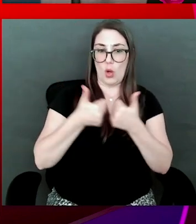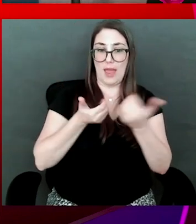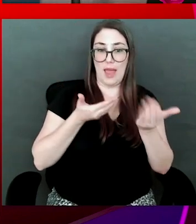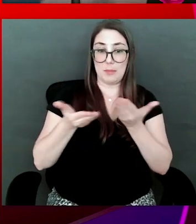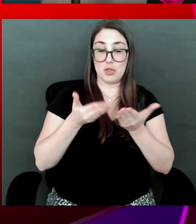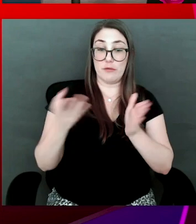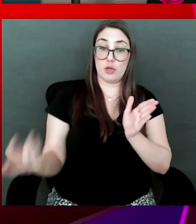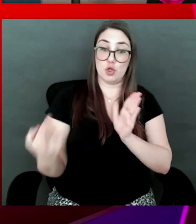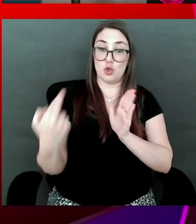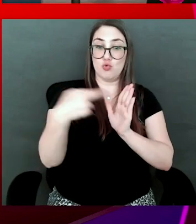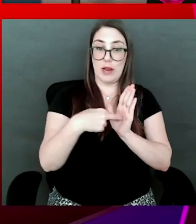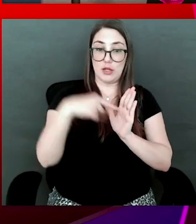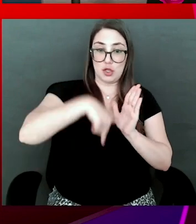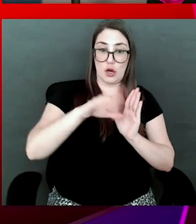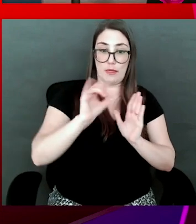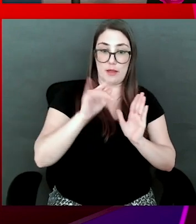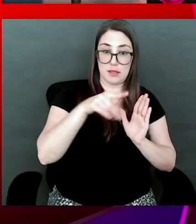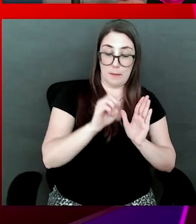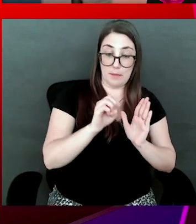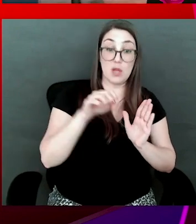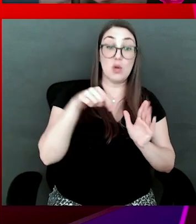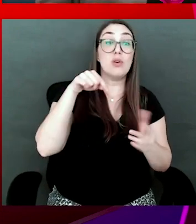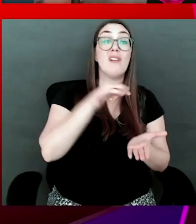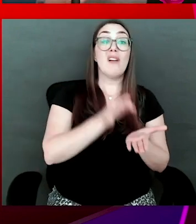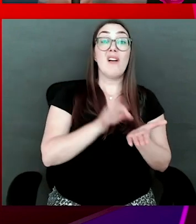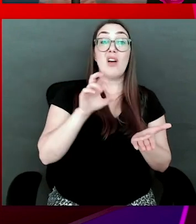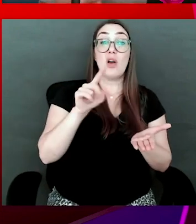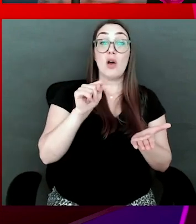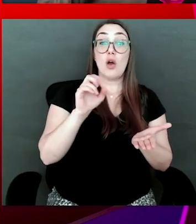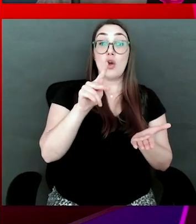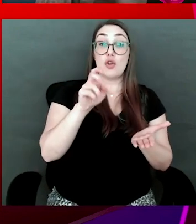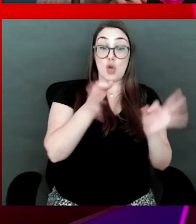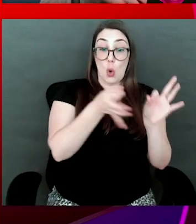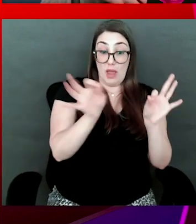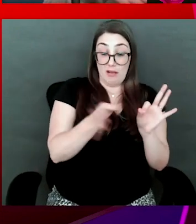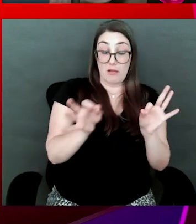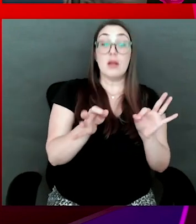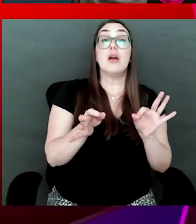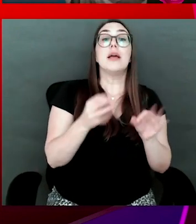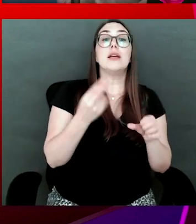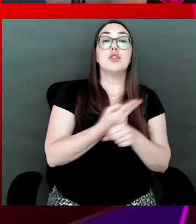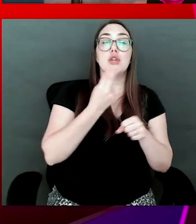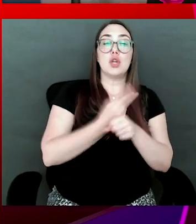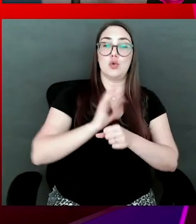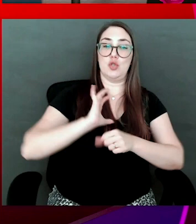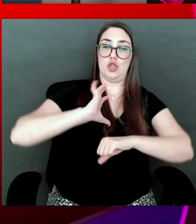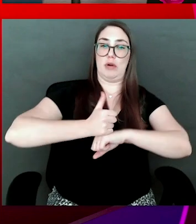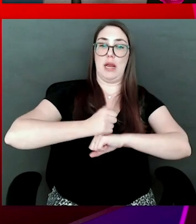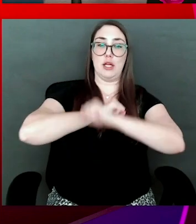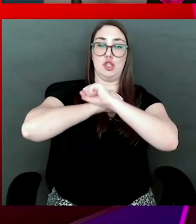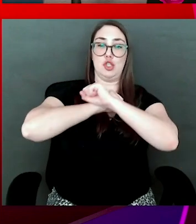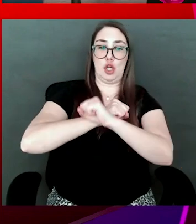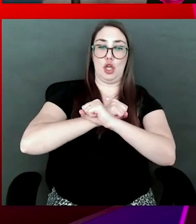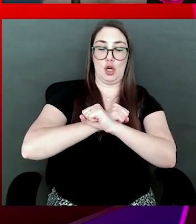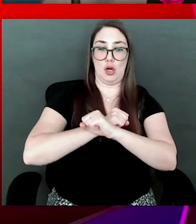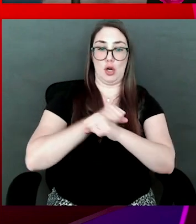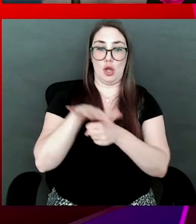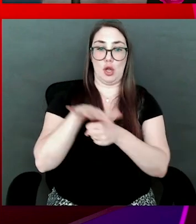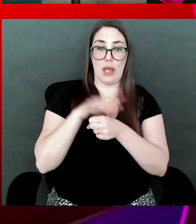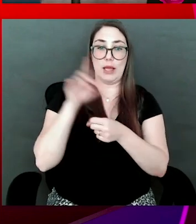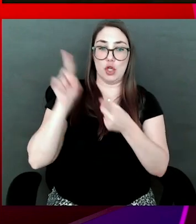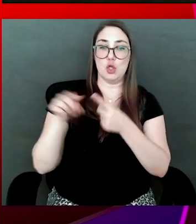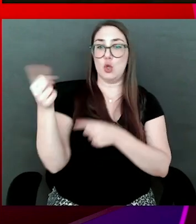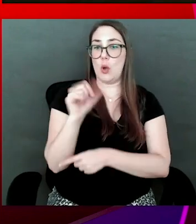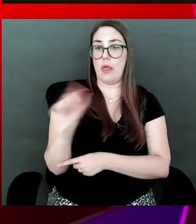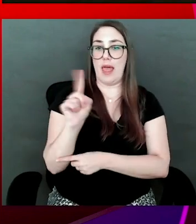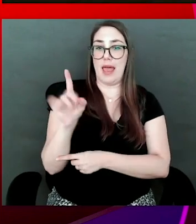compute. And this token is used to create a secure WebSocket connection from my game server process to the anywhere fleet. Oh, okay. Yeah, I was going to ask